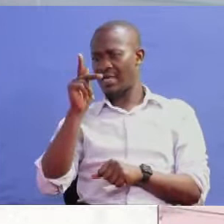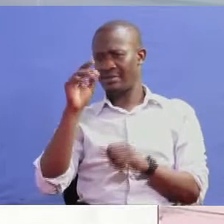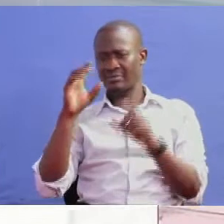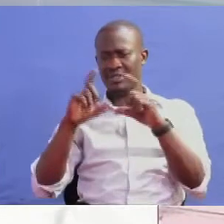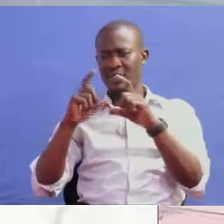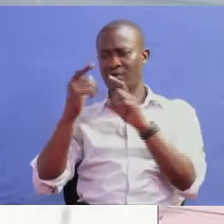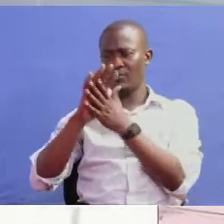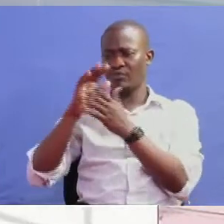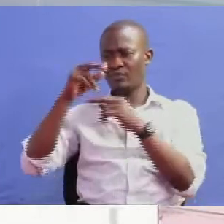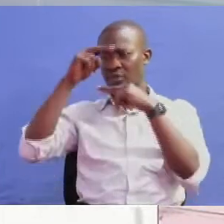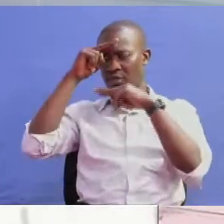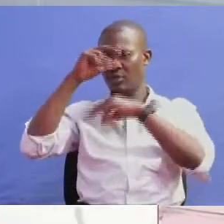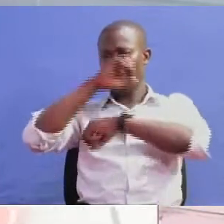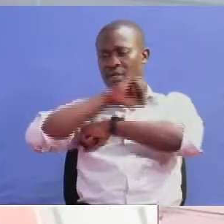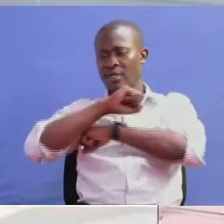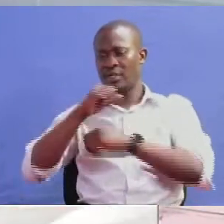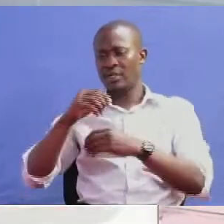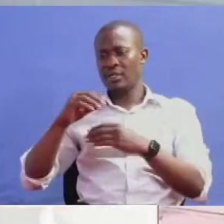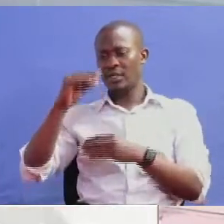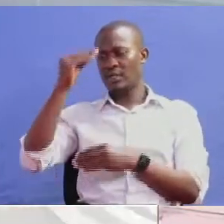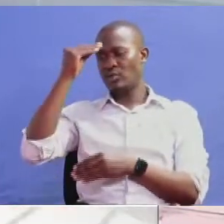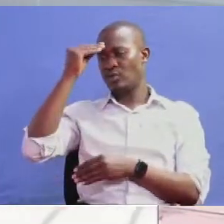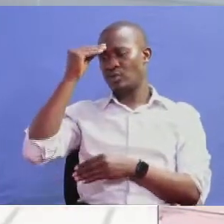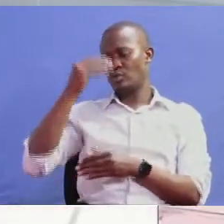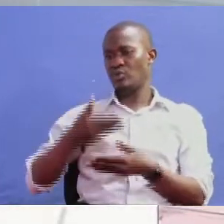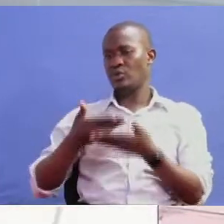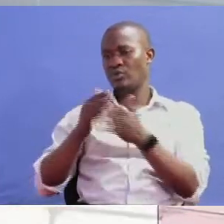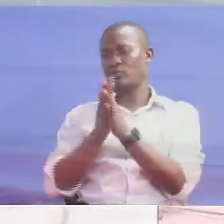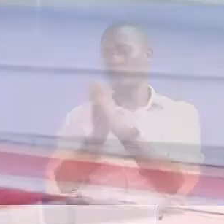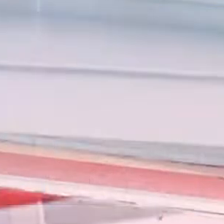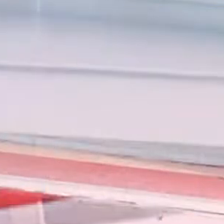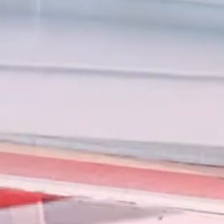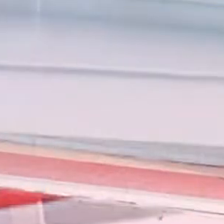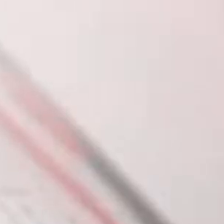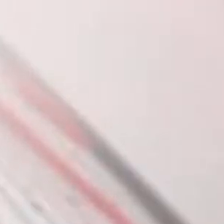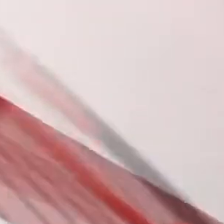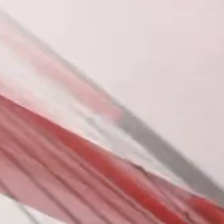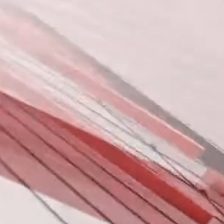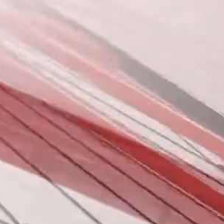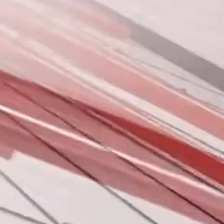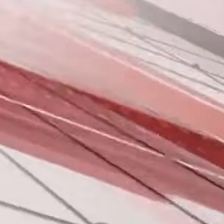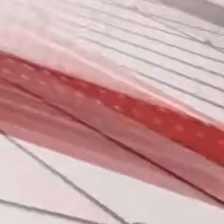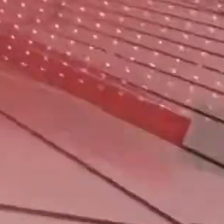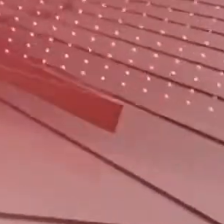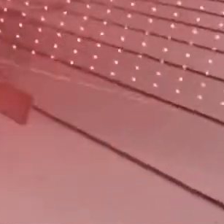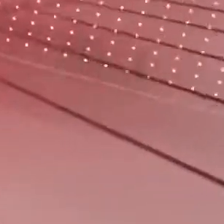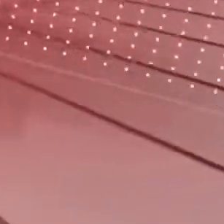Secondary Education. We will be bringing that story, of course, after headlines.